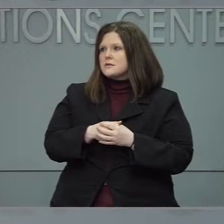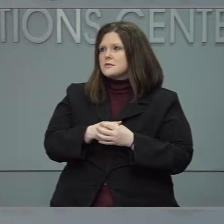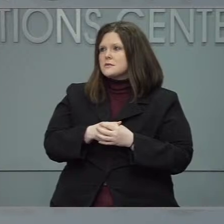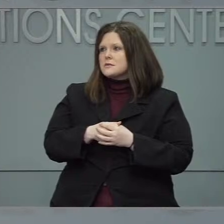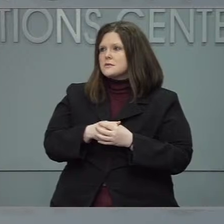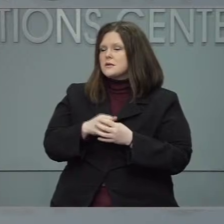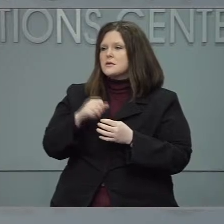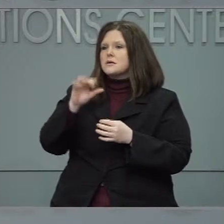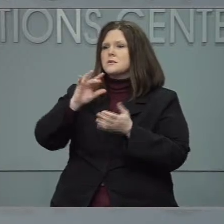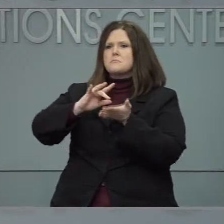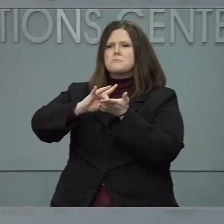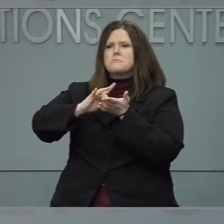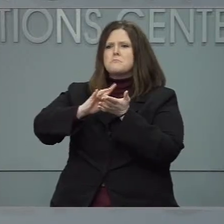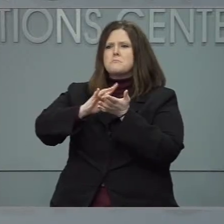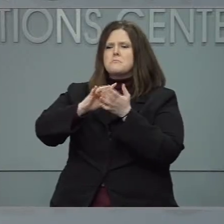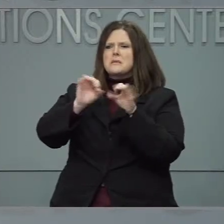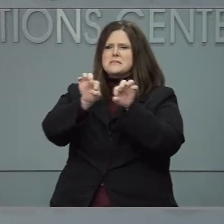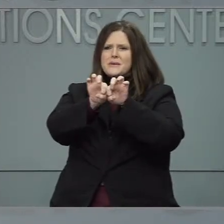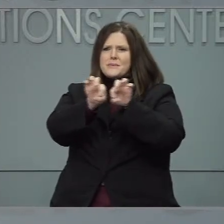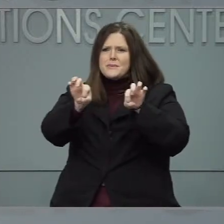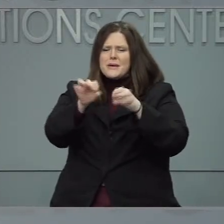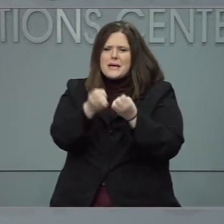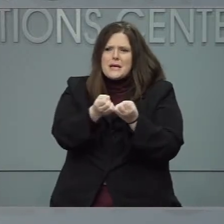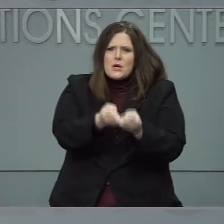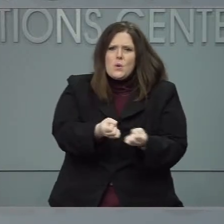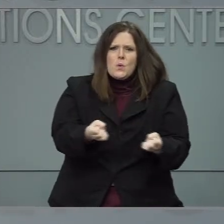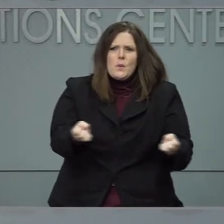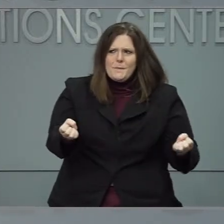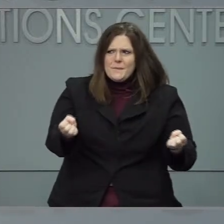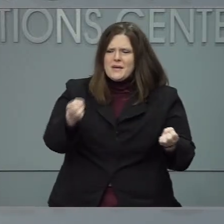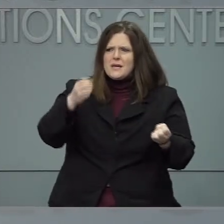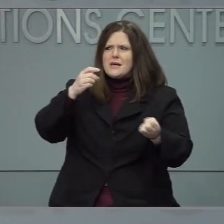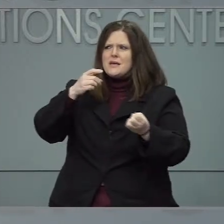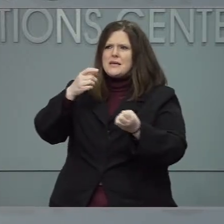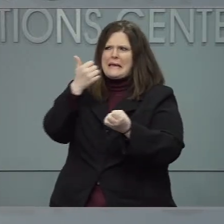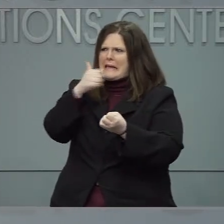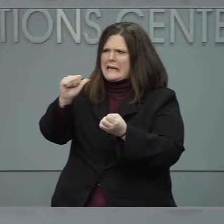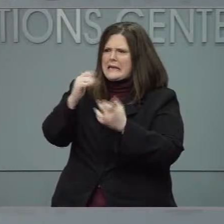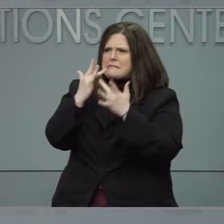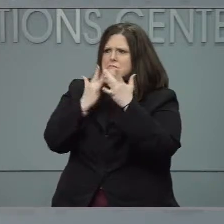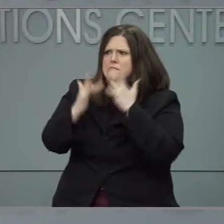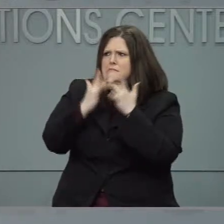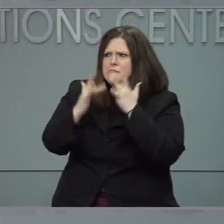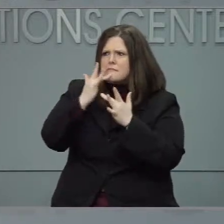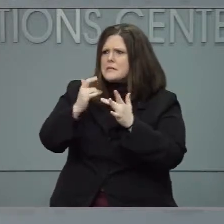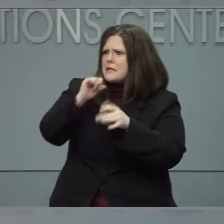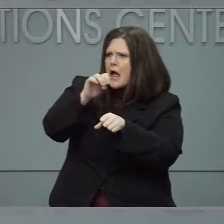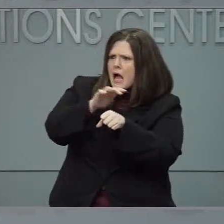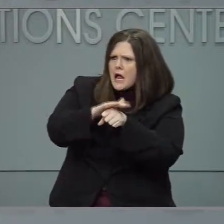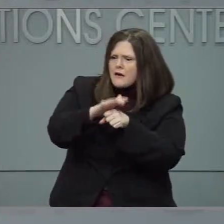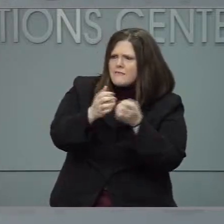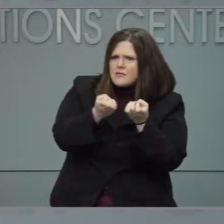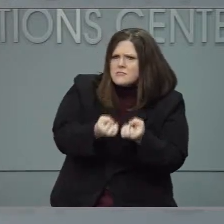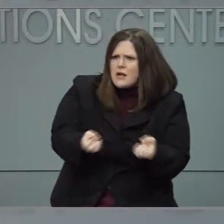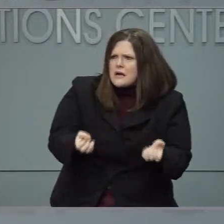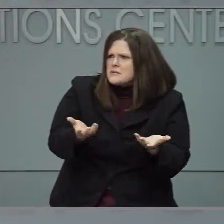of syringes or other types of materials used in the vaccine process? Dr. Cohen, address that.